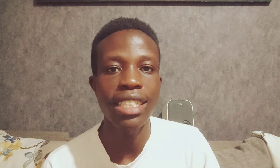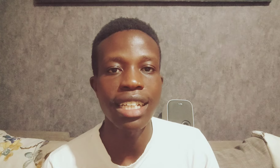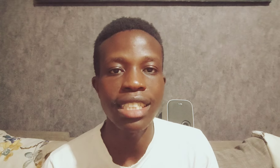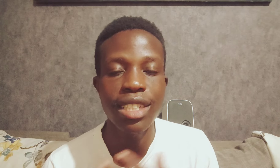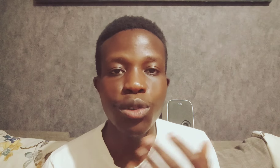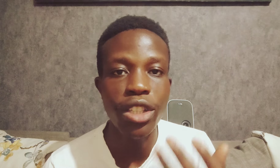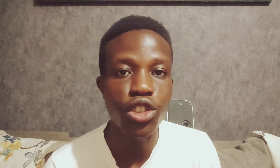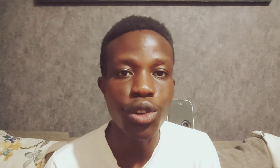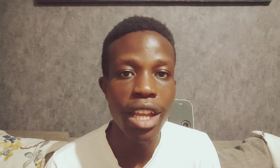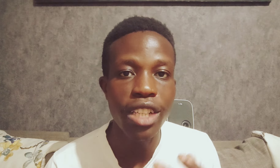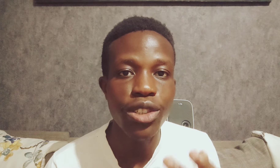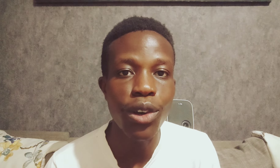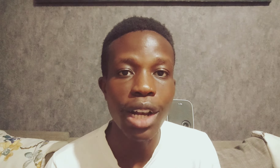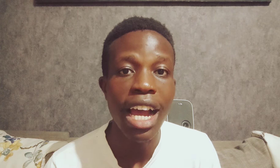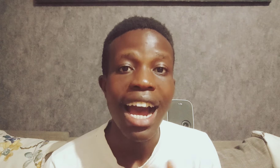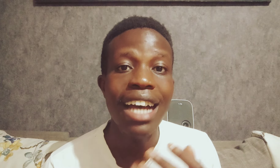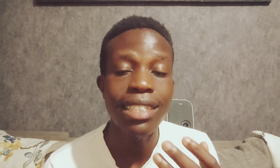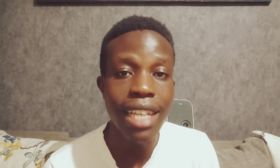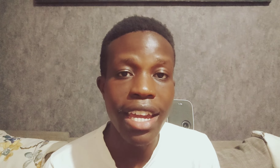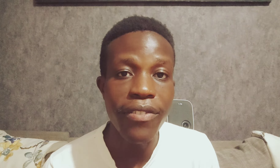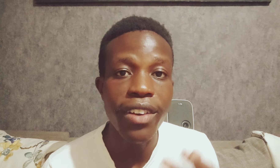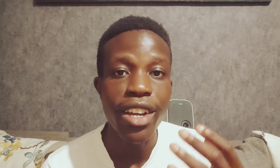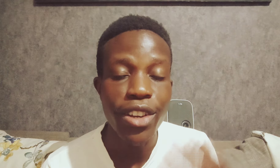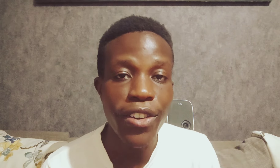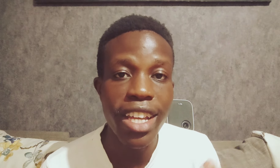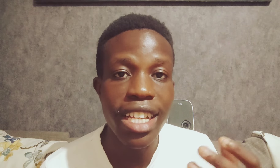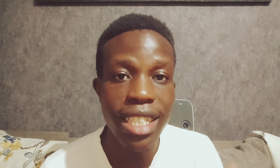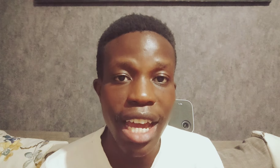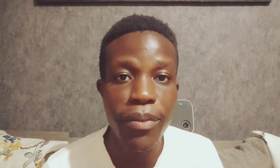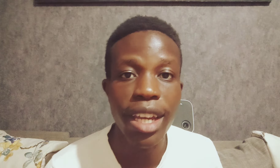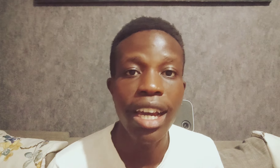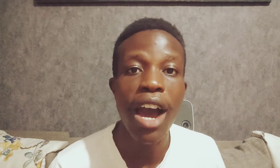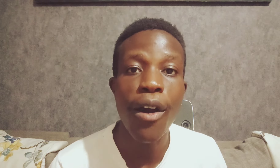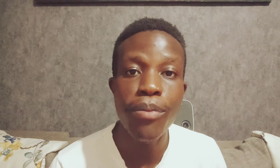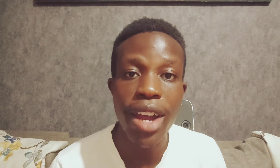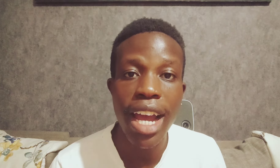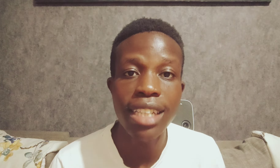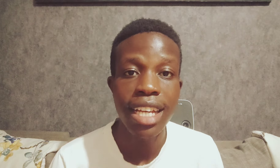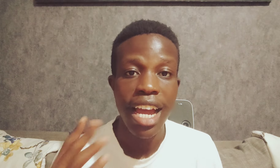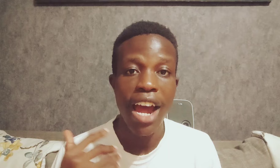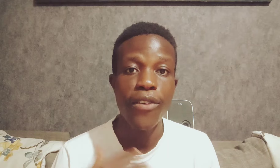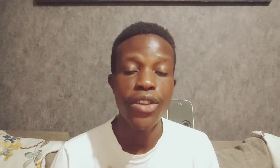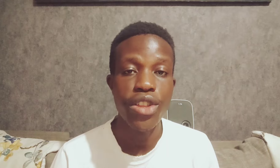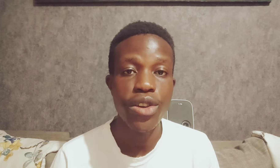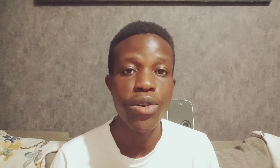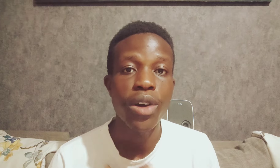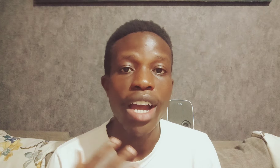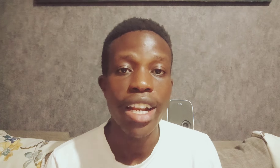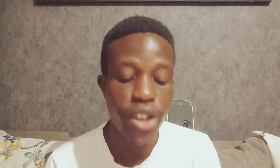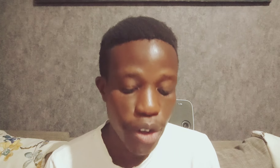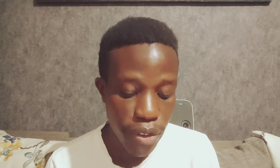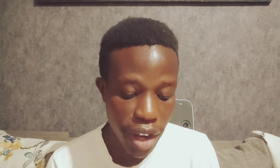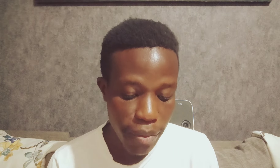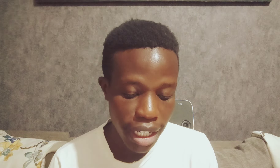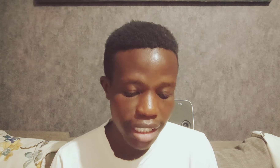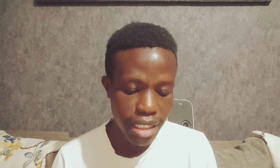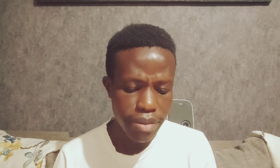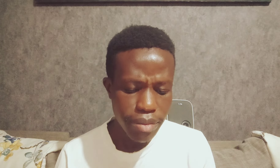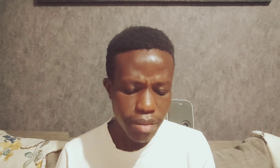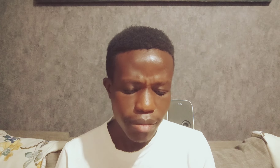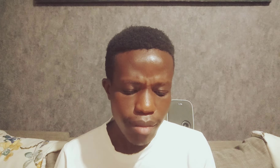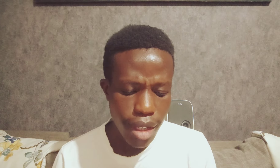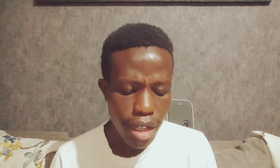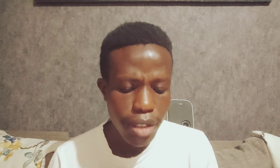you guys and just to ensure that you all are safe during this timing. Our prayers are with you and your